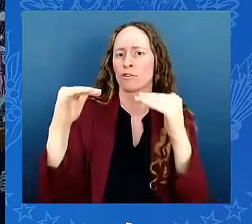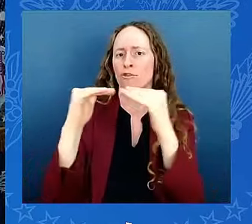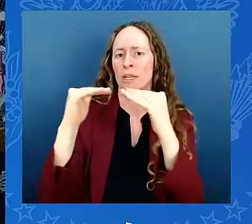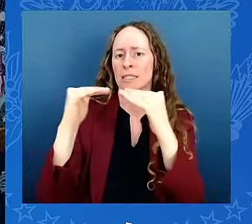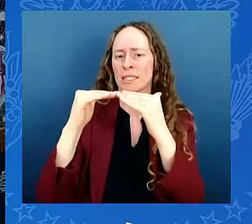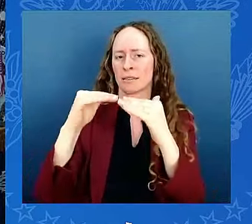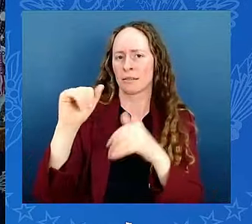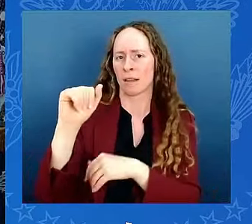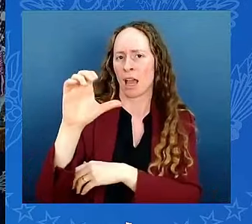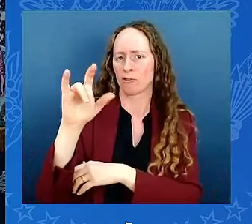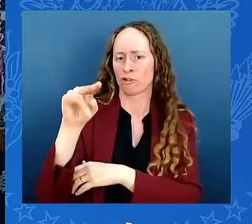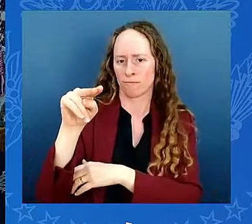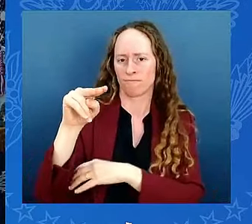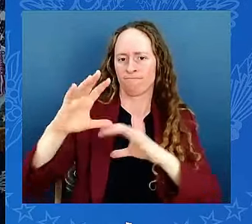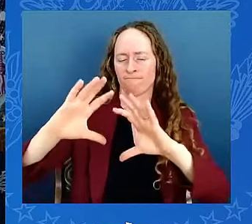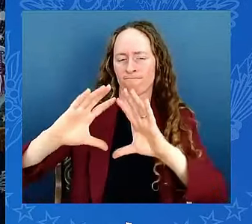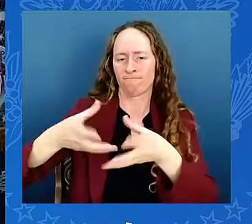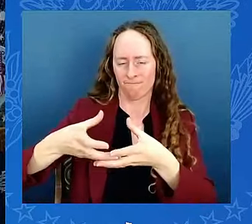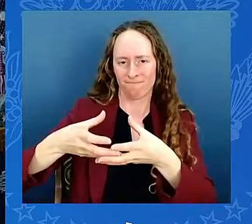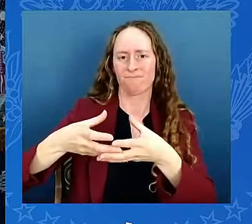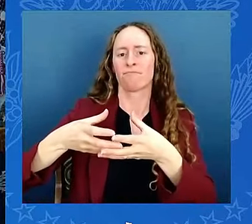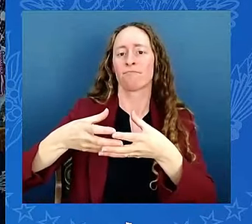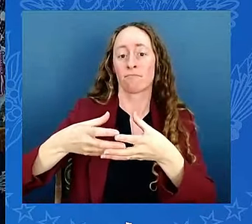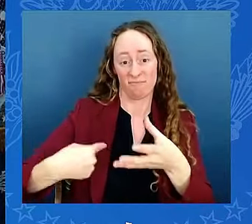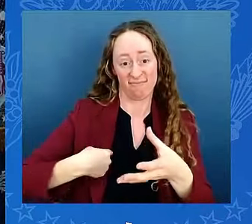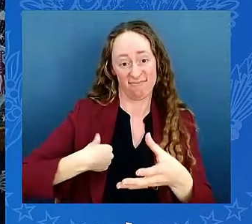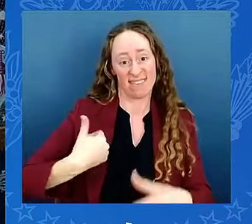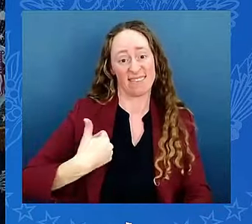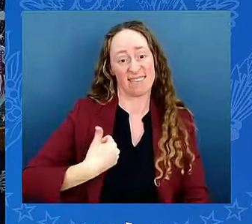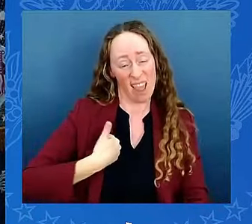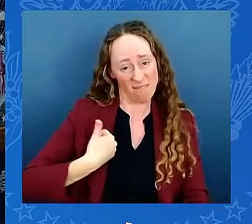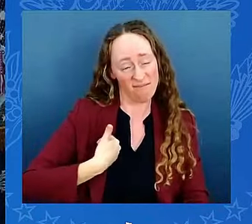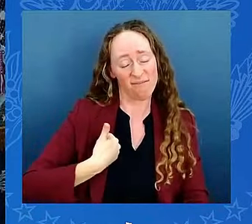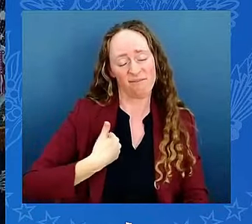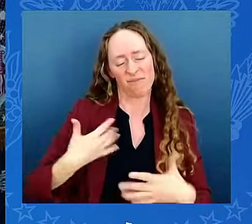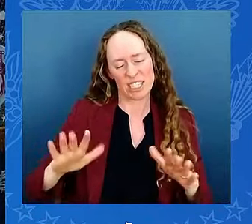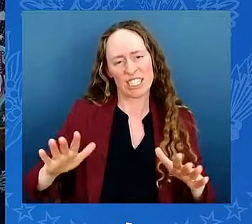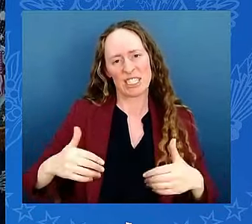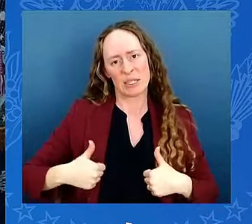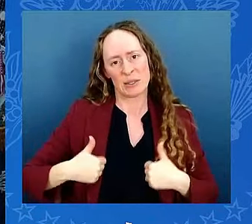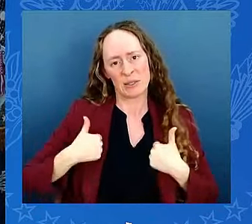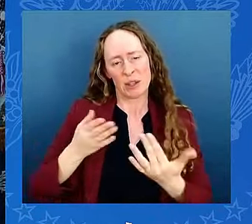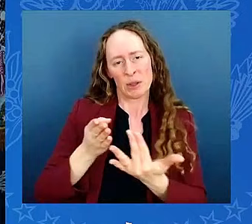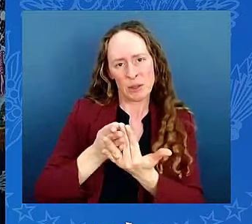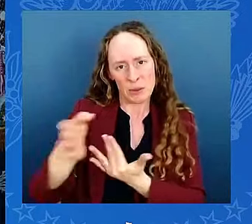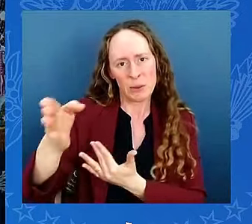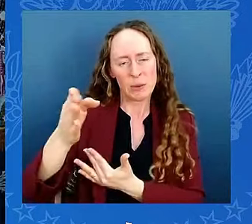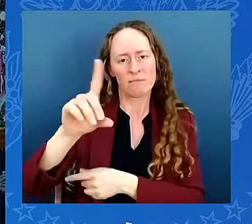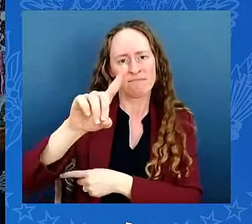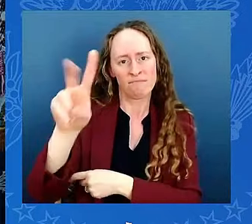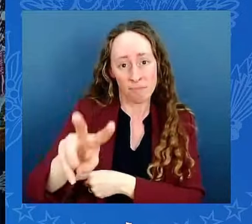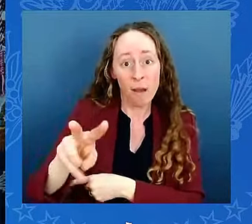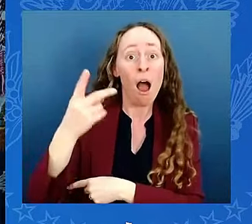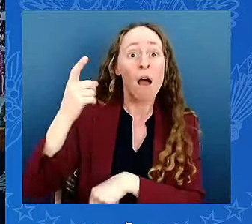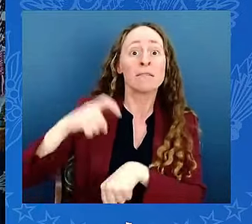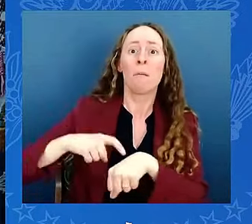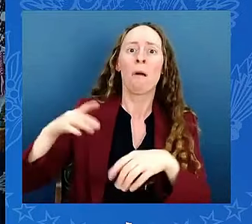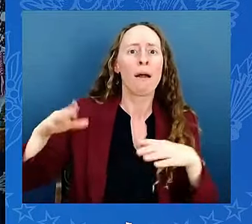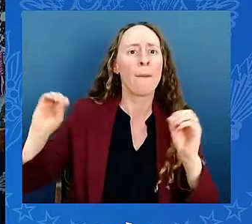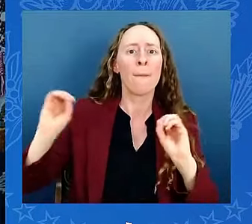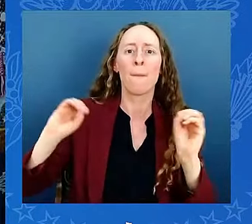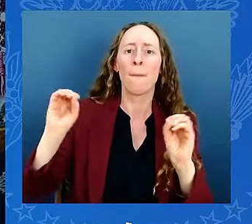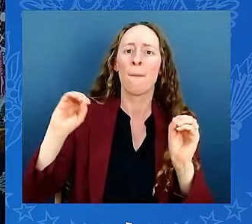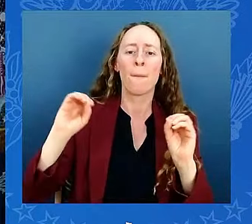violence before the Violence Against Women Act was passed, I know all too well the struggles that so many